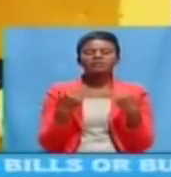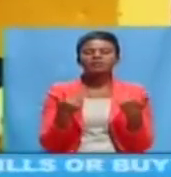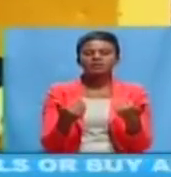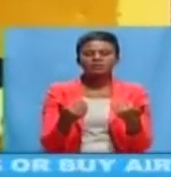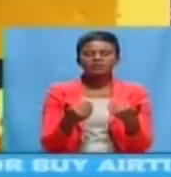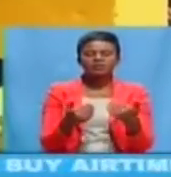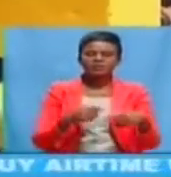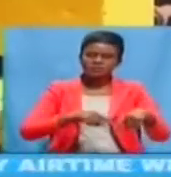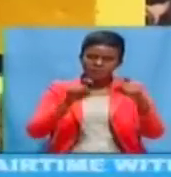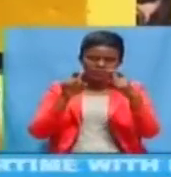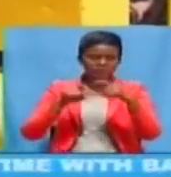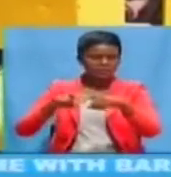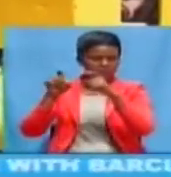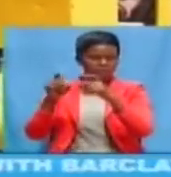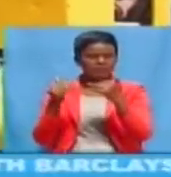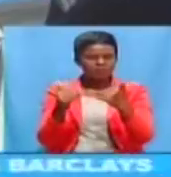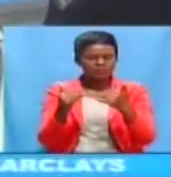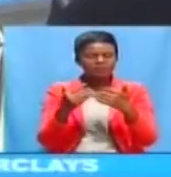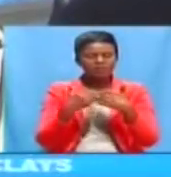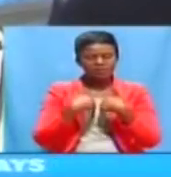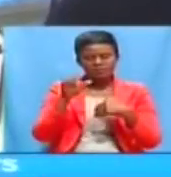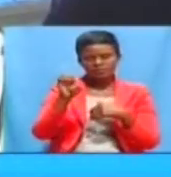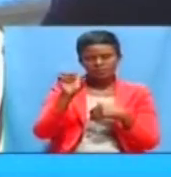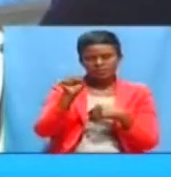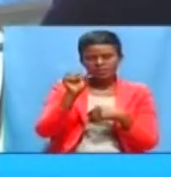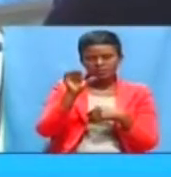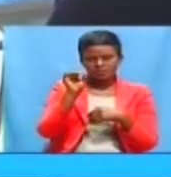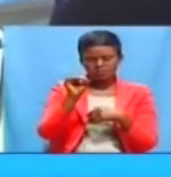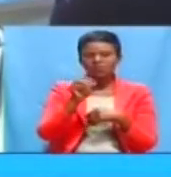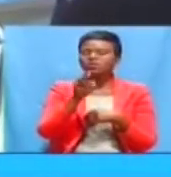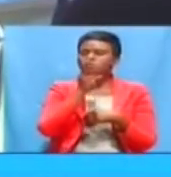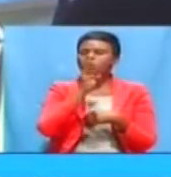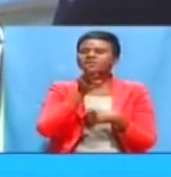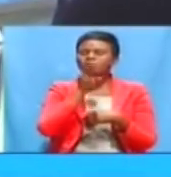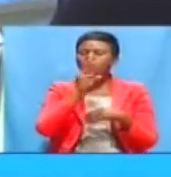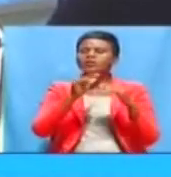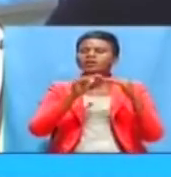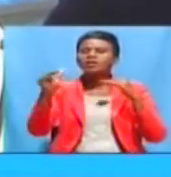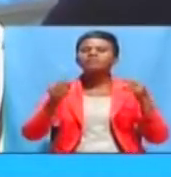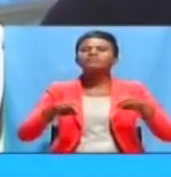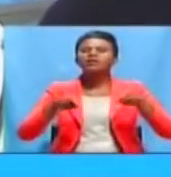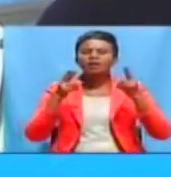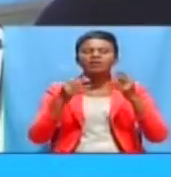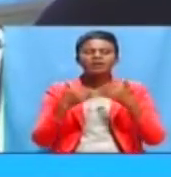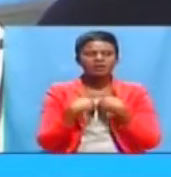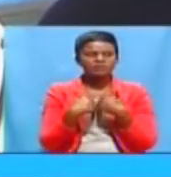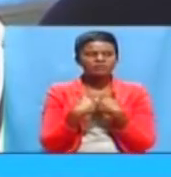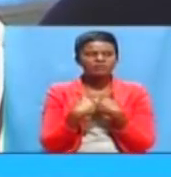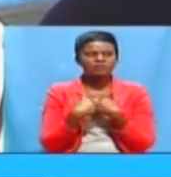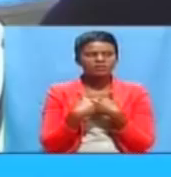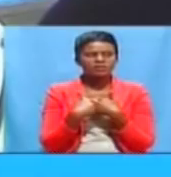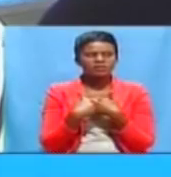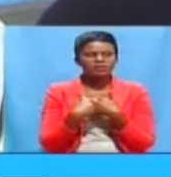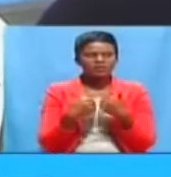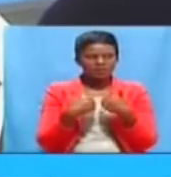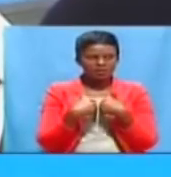on some of the challenges being faced by ESCO. Due to the high water levels, we have quite a lot of